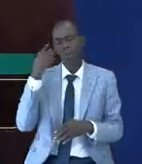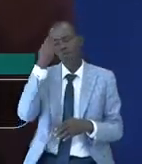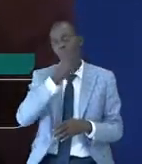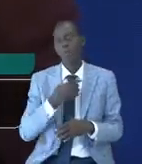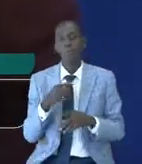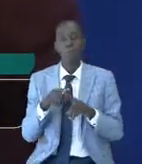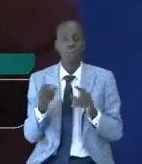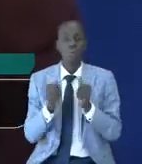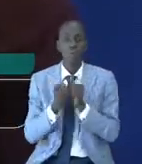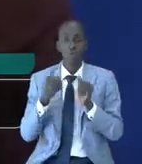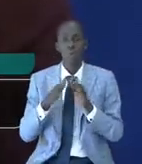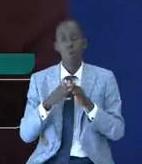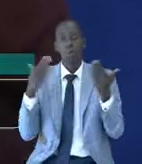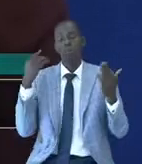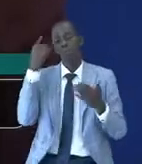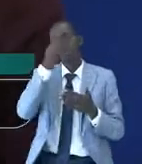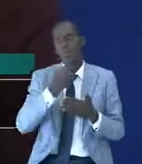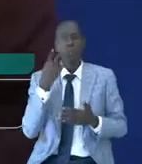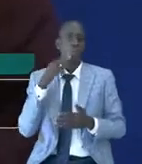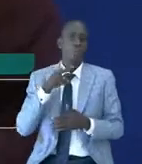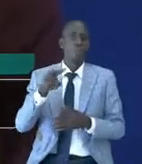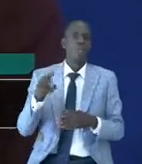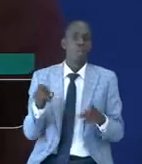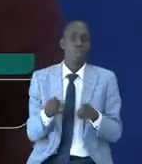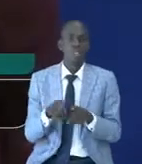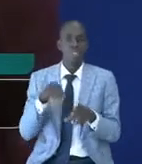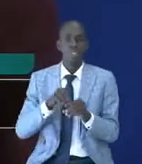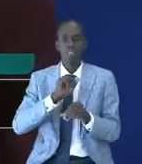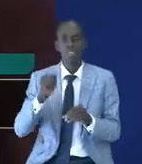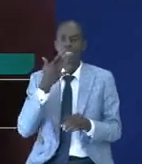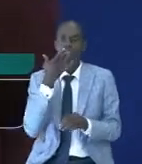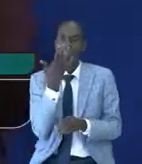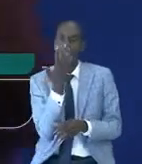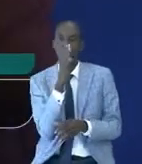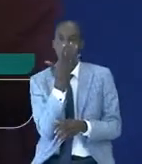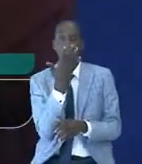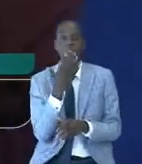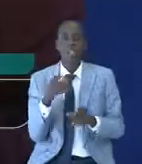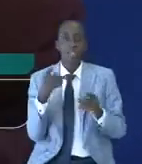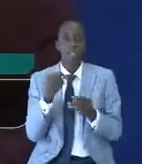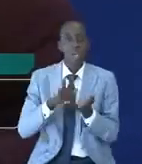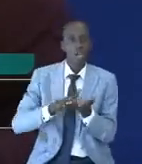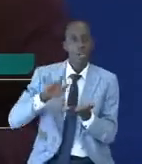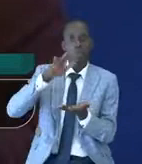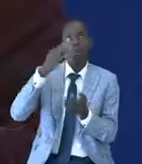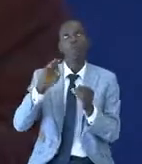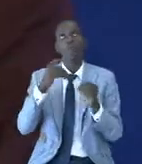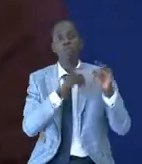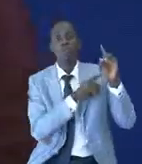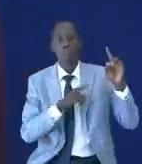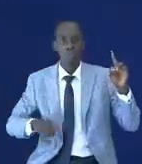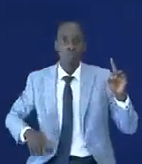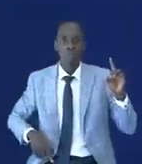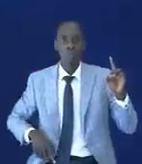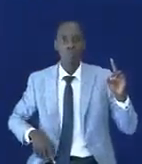face, beholding us in a glass. The glory of the Lord are changed. It's